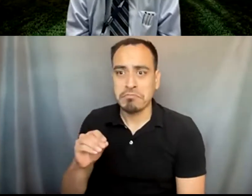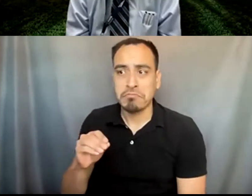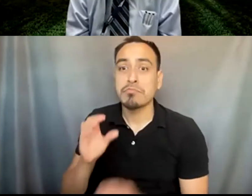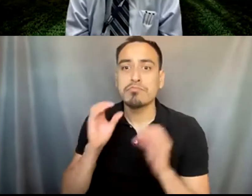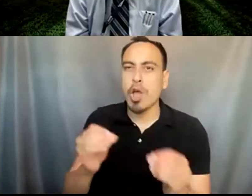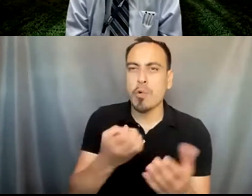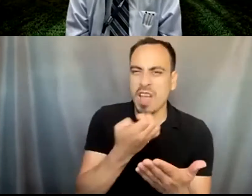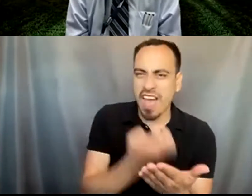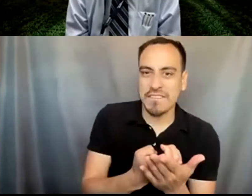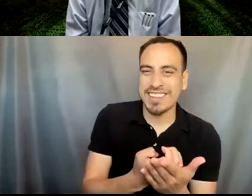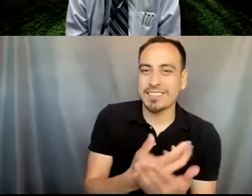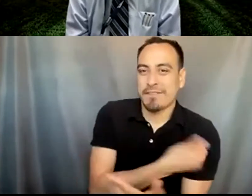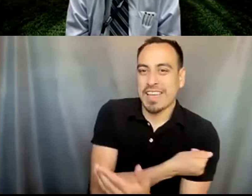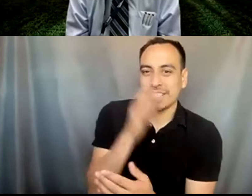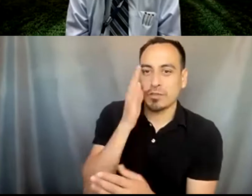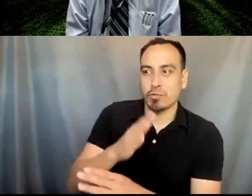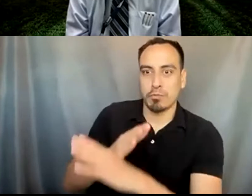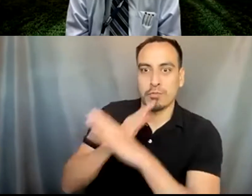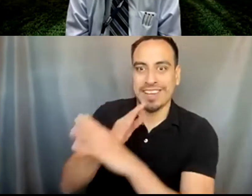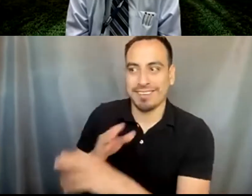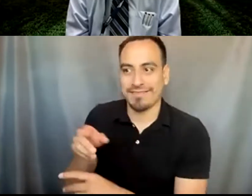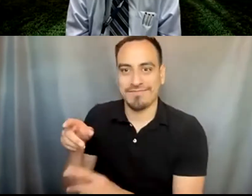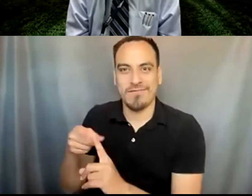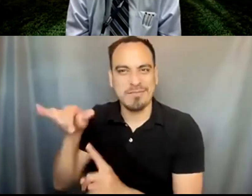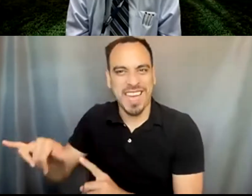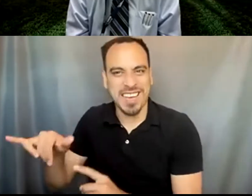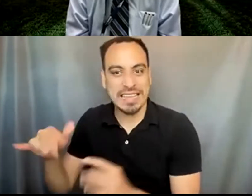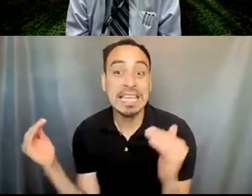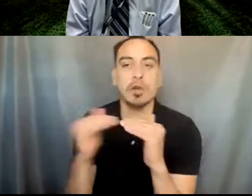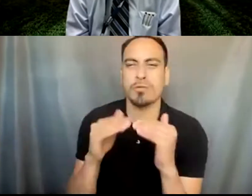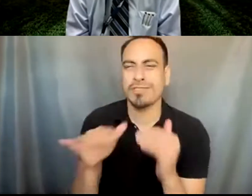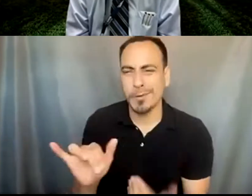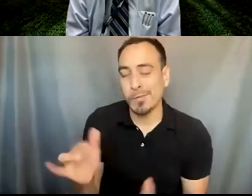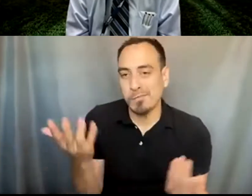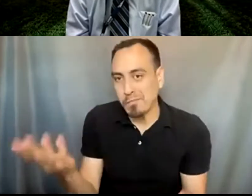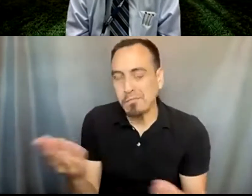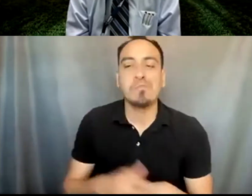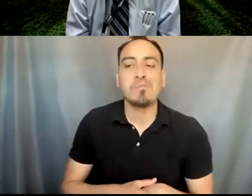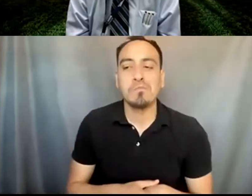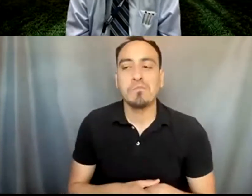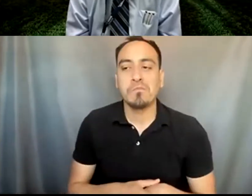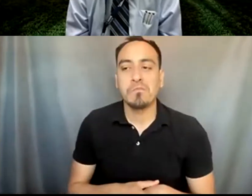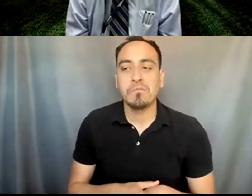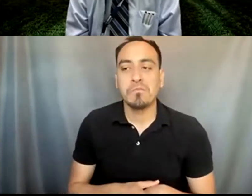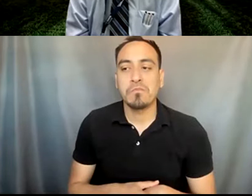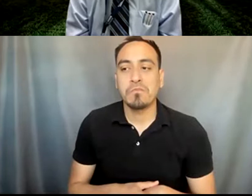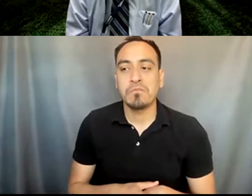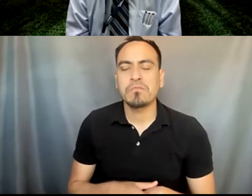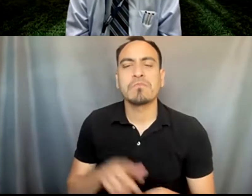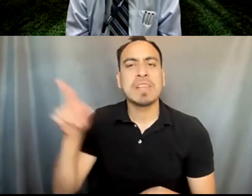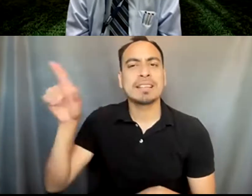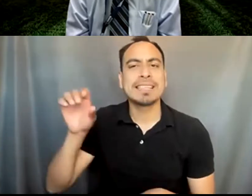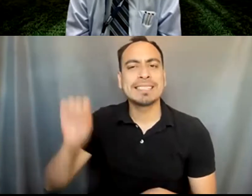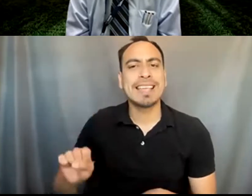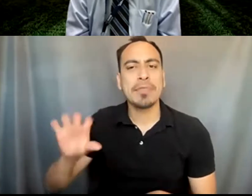those. I think for the strain that was seen in South Africa, which does not